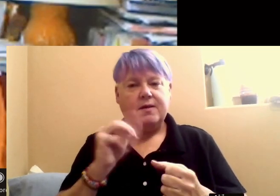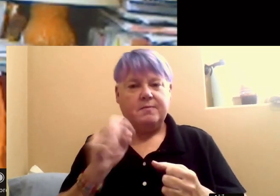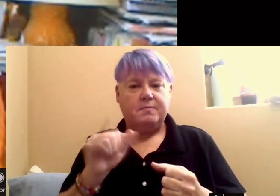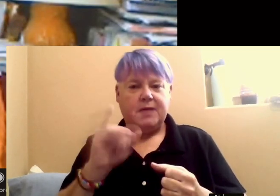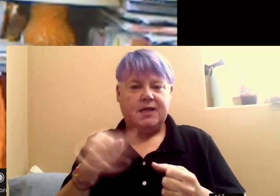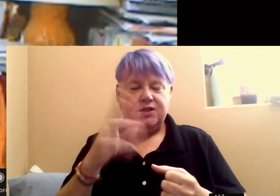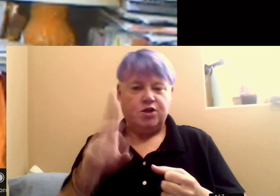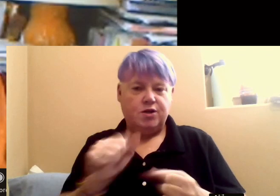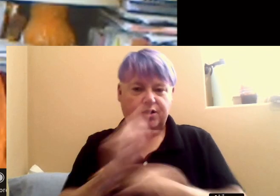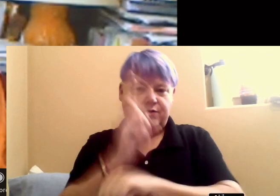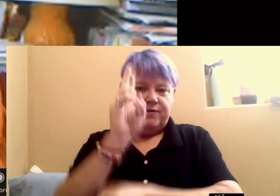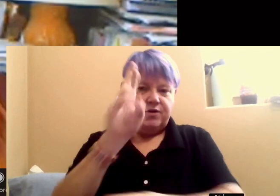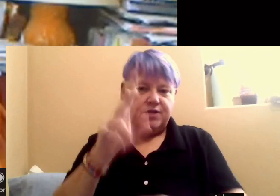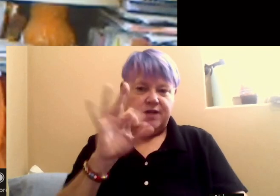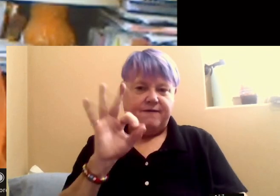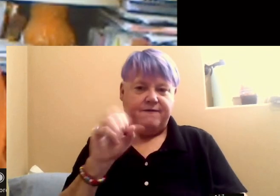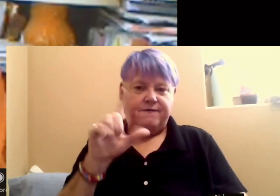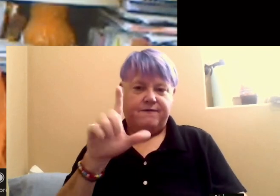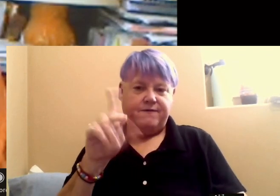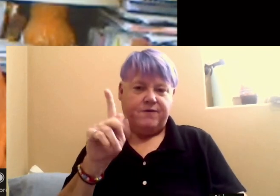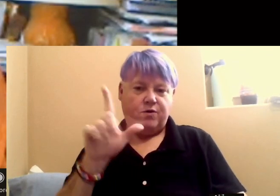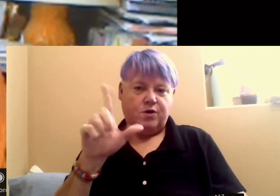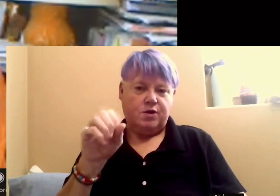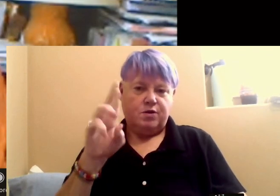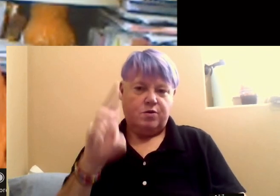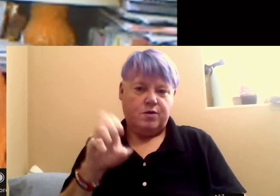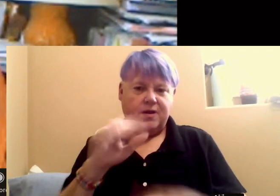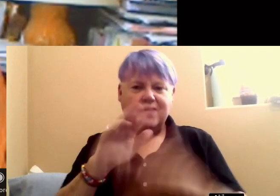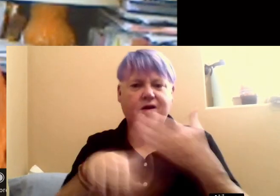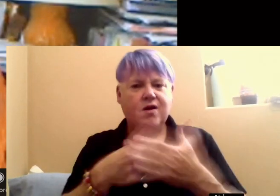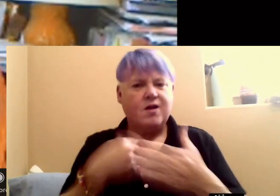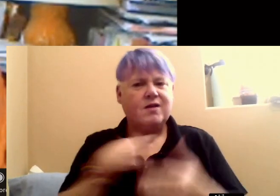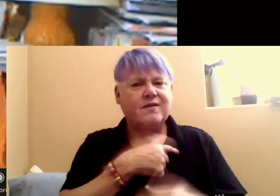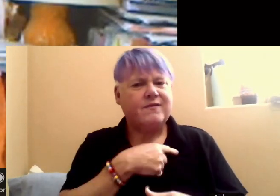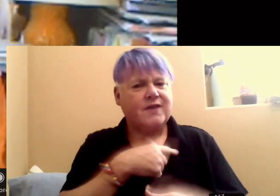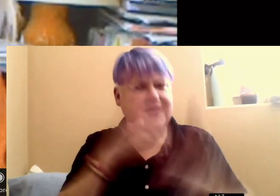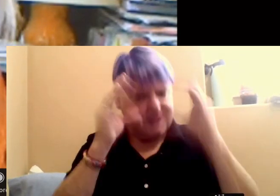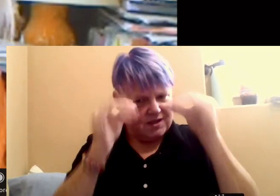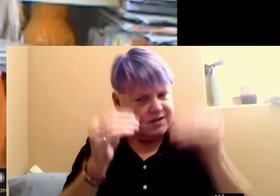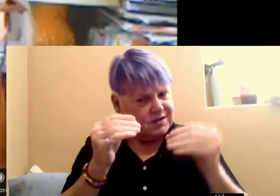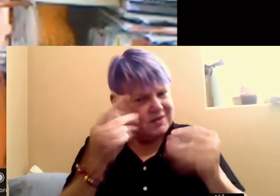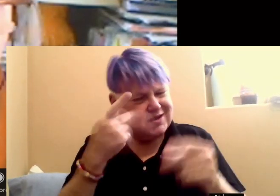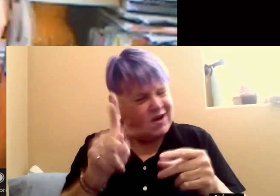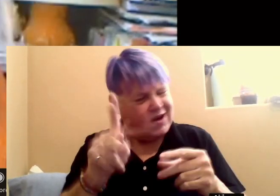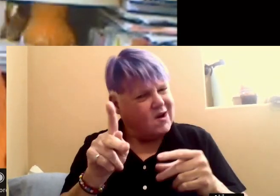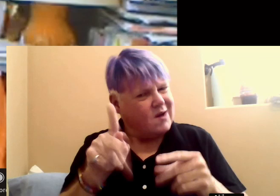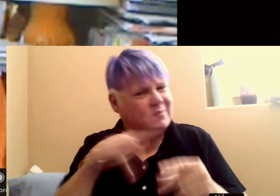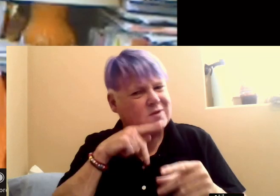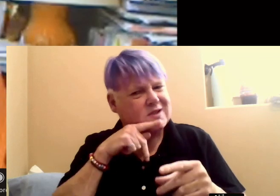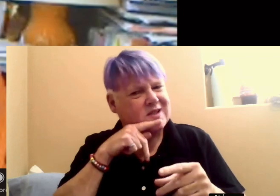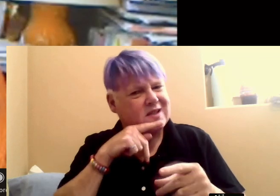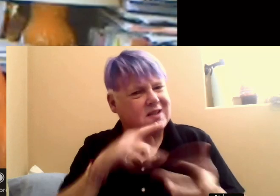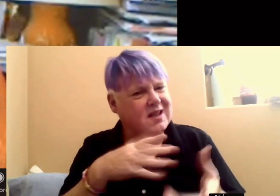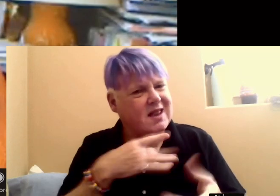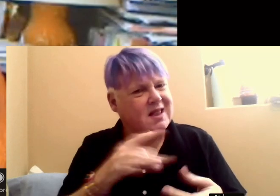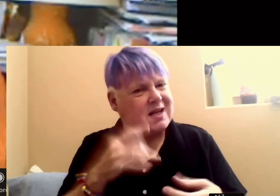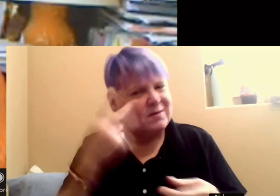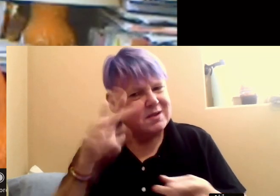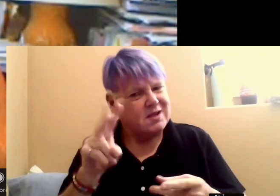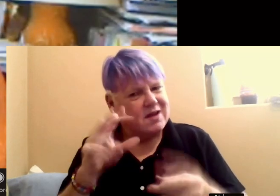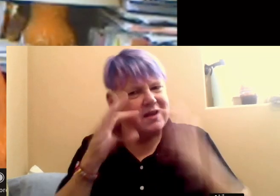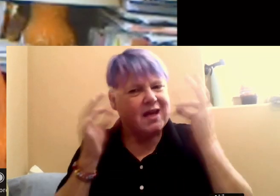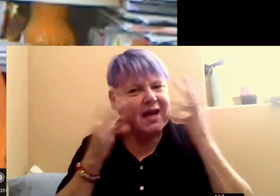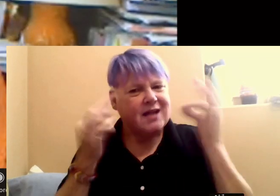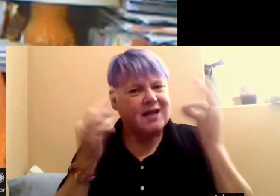anyway. I think all of us saw Priscilla a little like she saw Micah when he was alive, of course. To